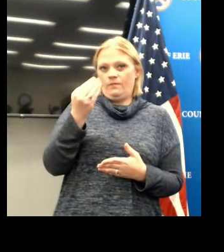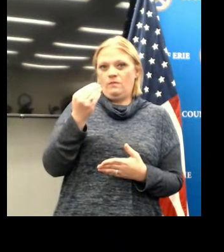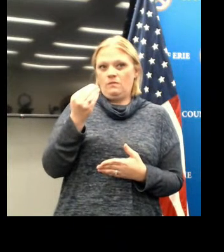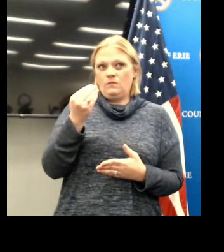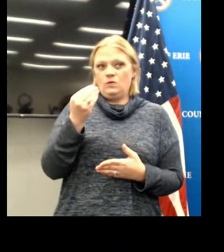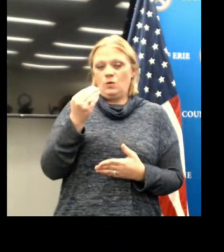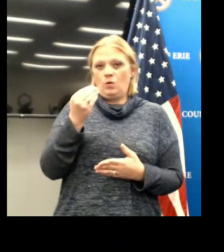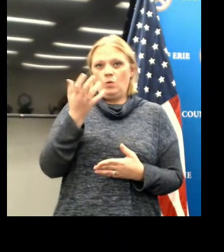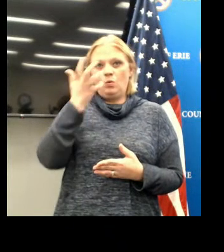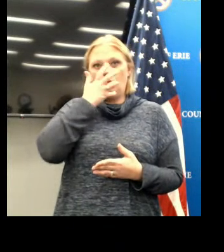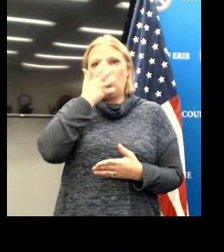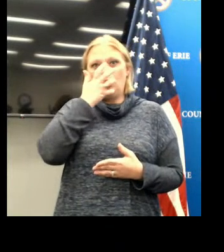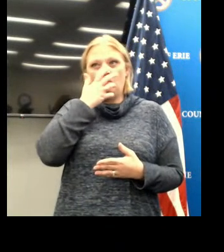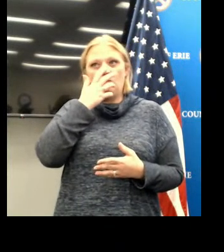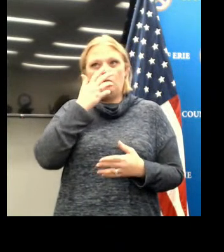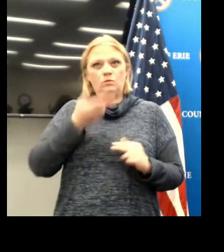cases.